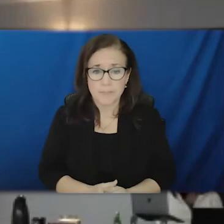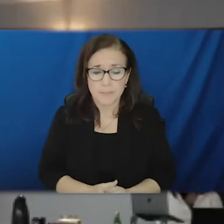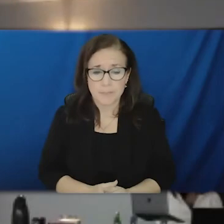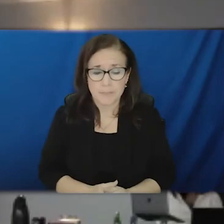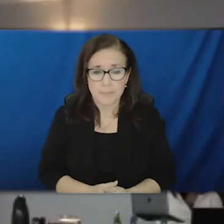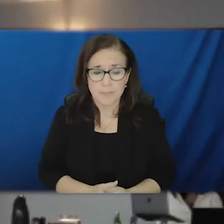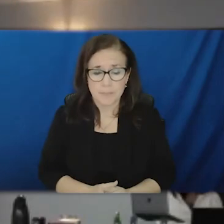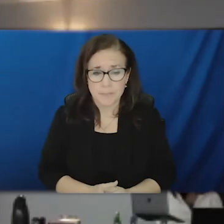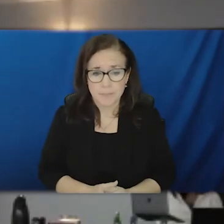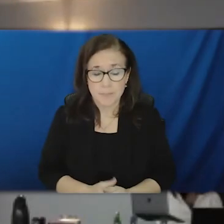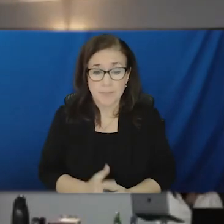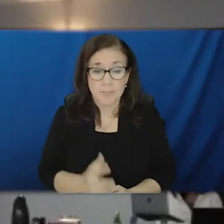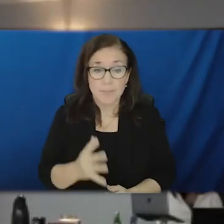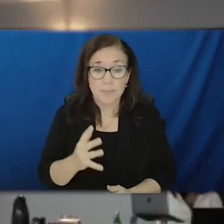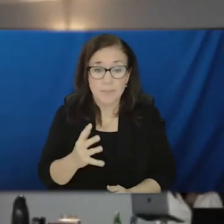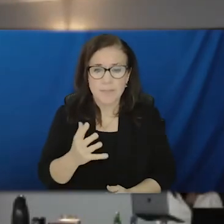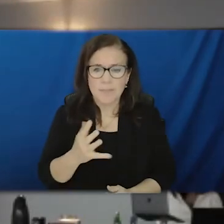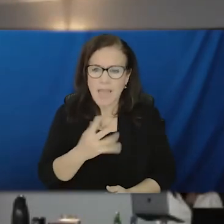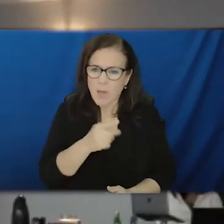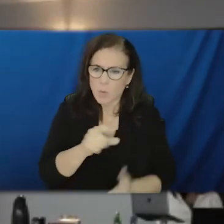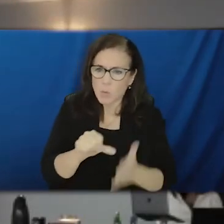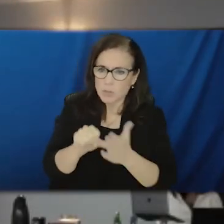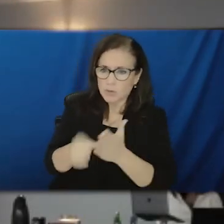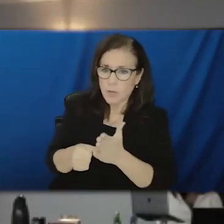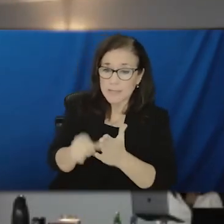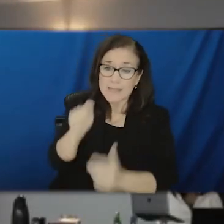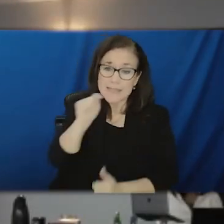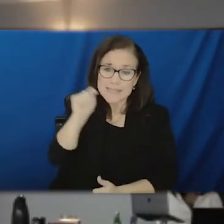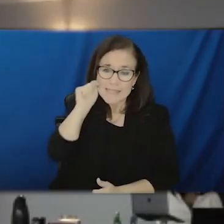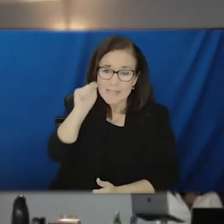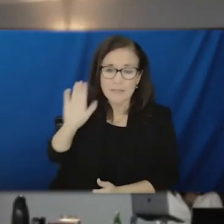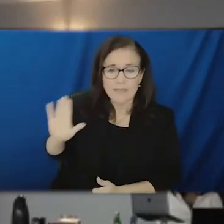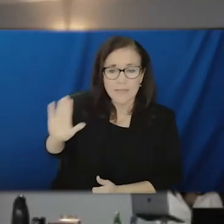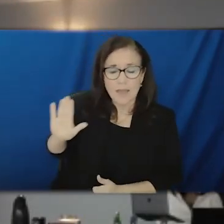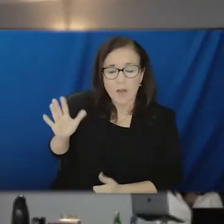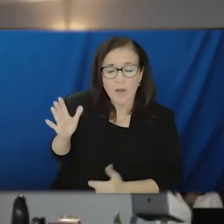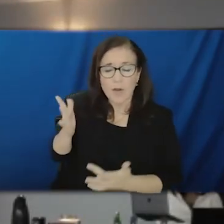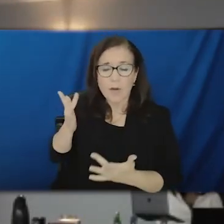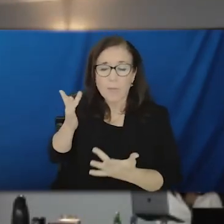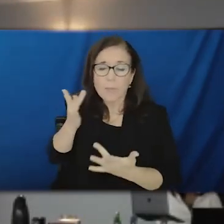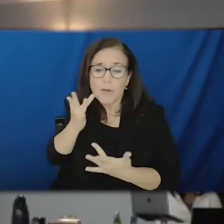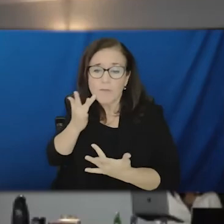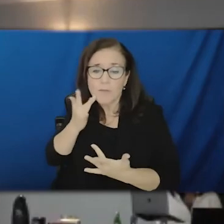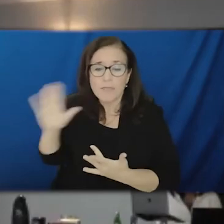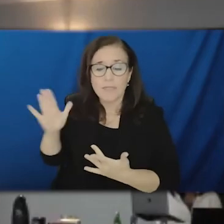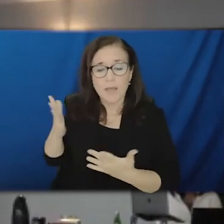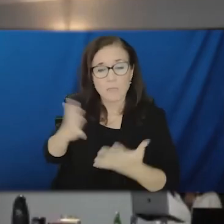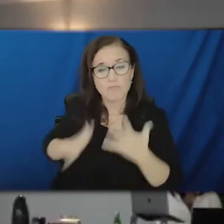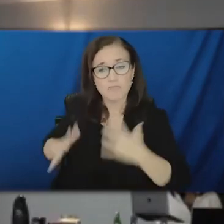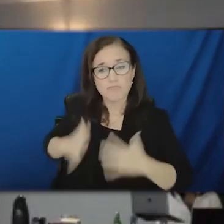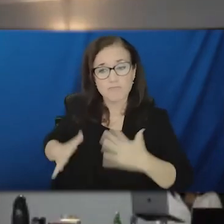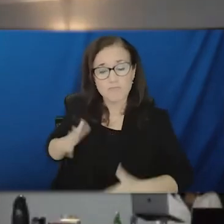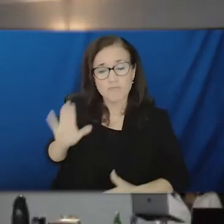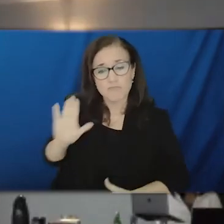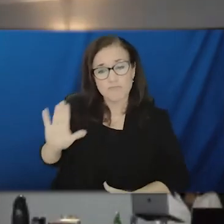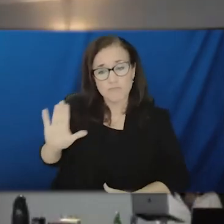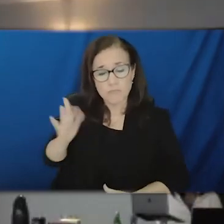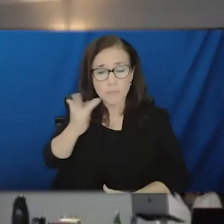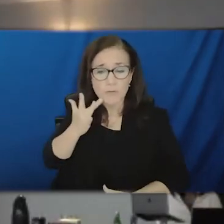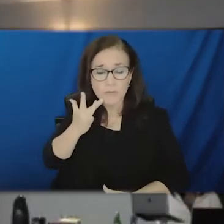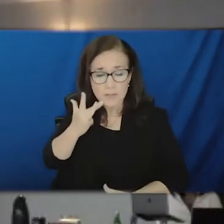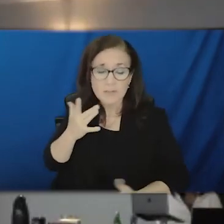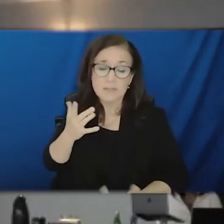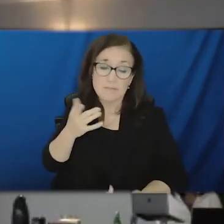teen fashion code, fashion choice in terms of dress, and being sensitive to the diversity of our student